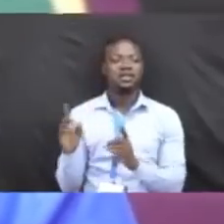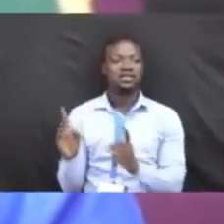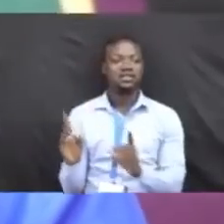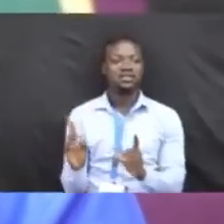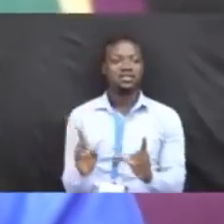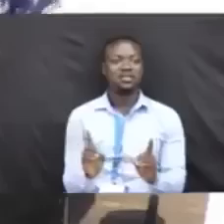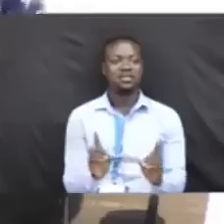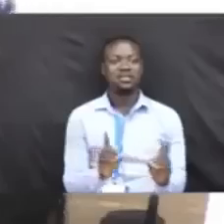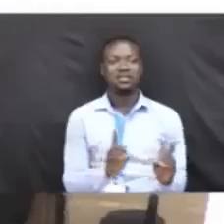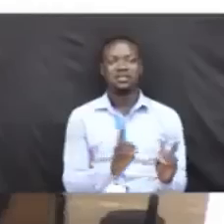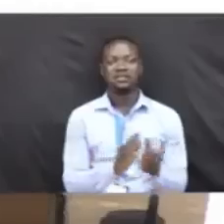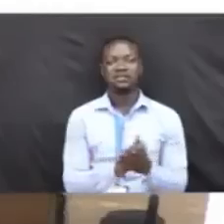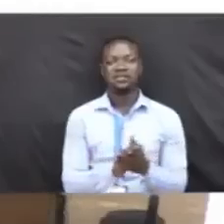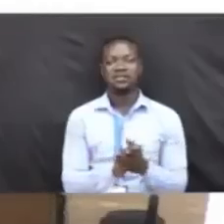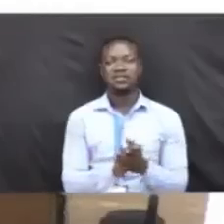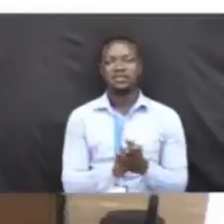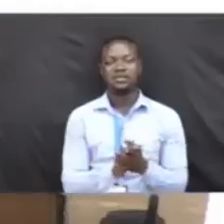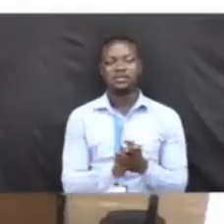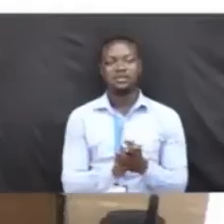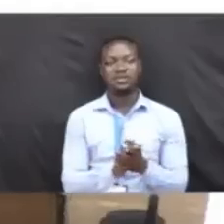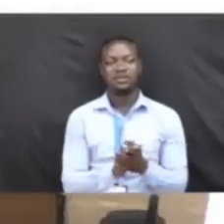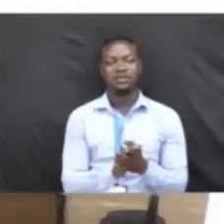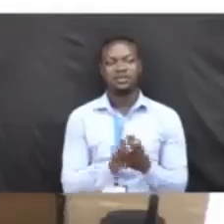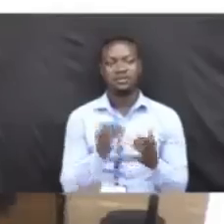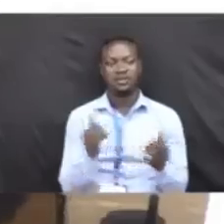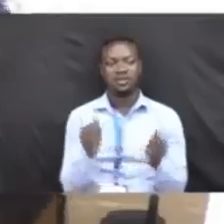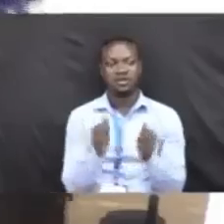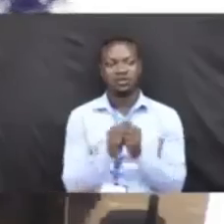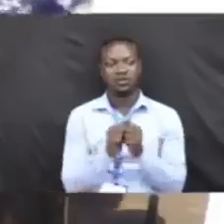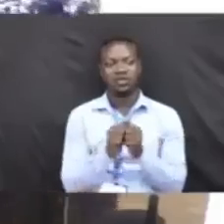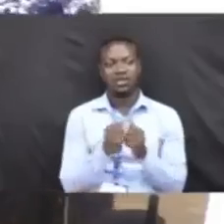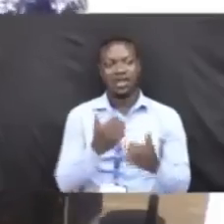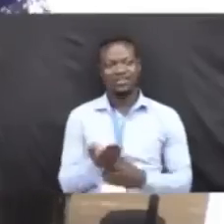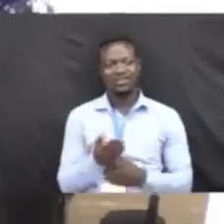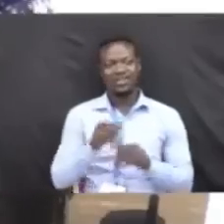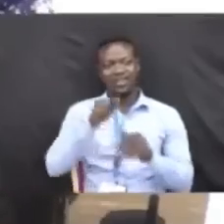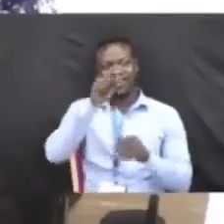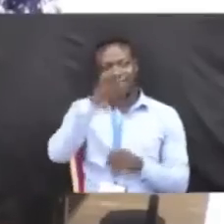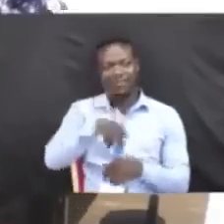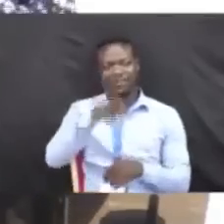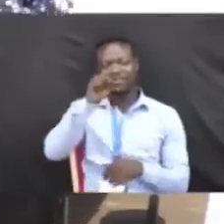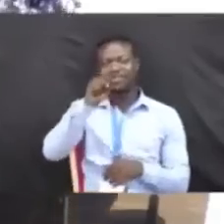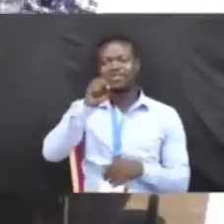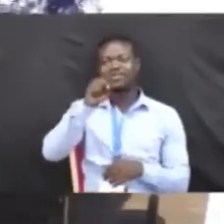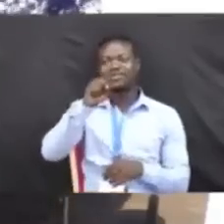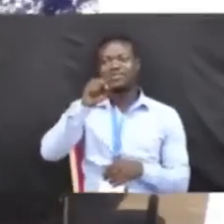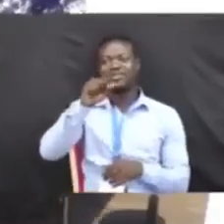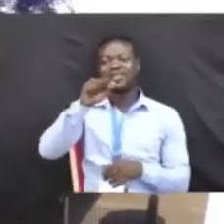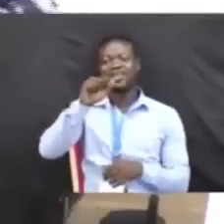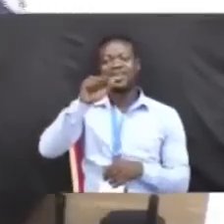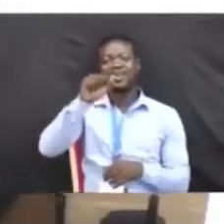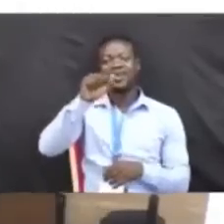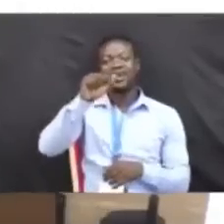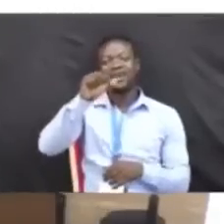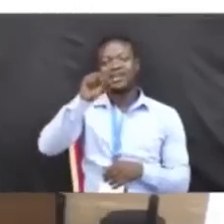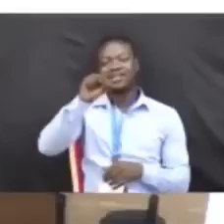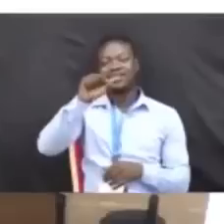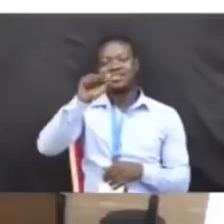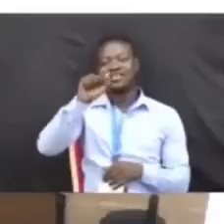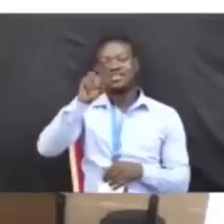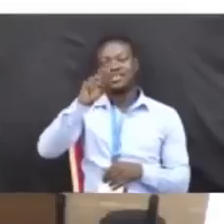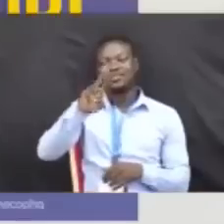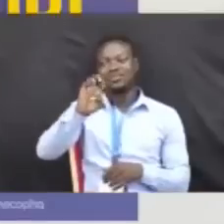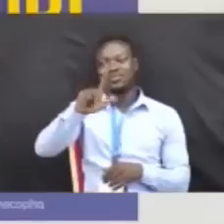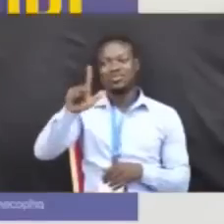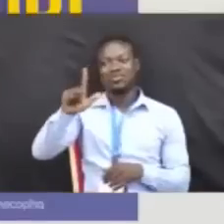pastor. So dearly beloved, distinguished counselors, the pleasure to declare to you, well, President Obuobi, the General Secretary elect of the